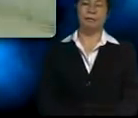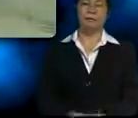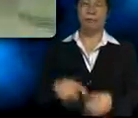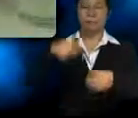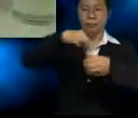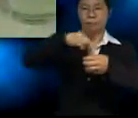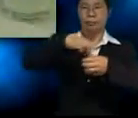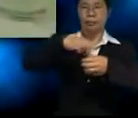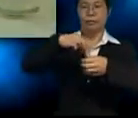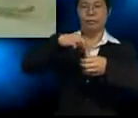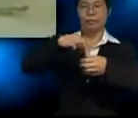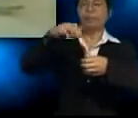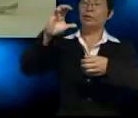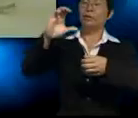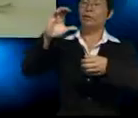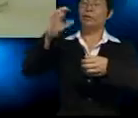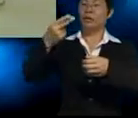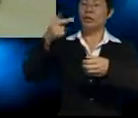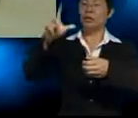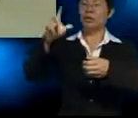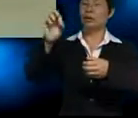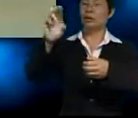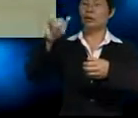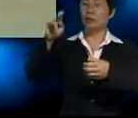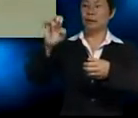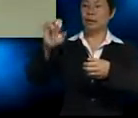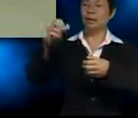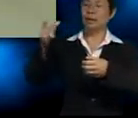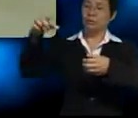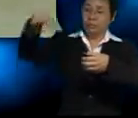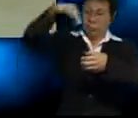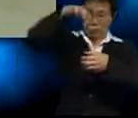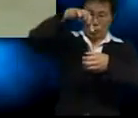Drop chlorine solution into the beaker.